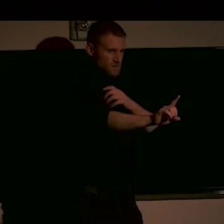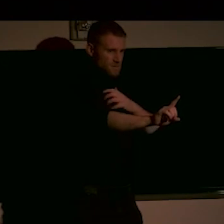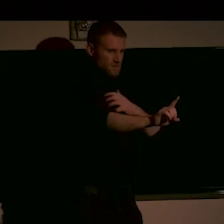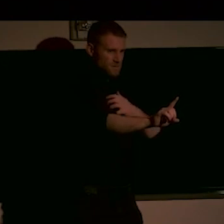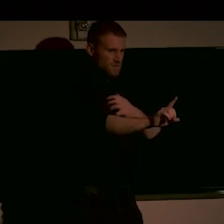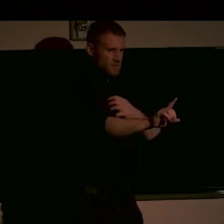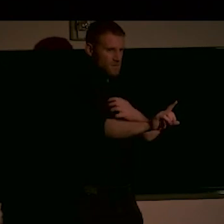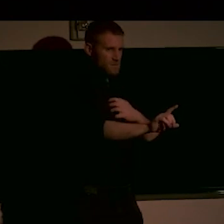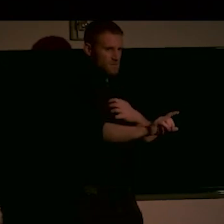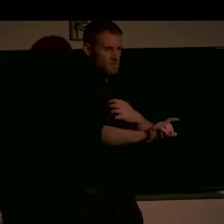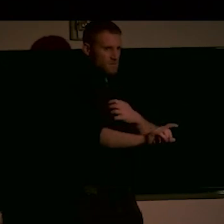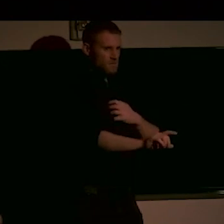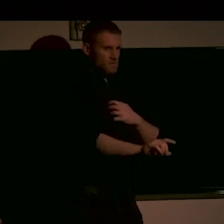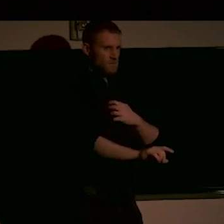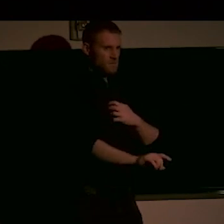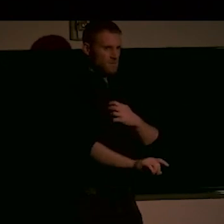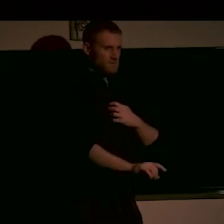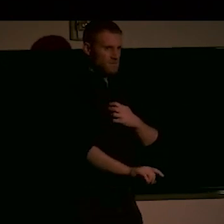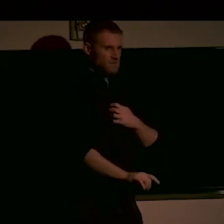canar